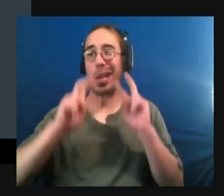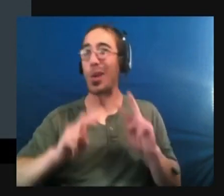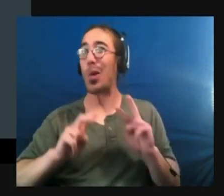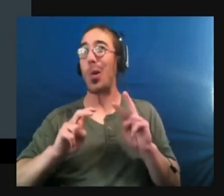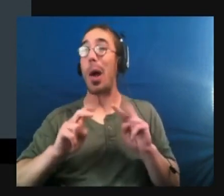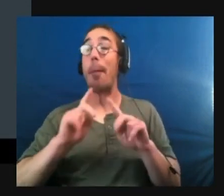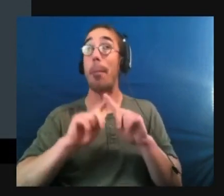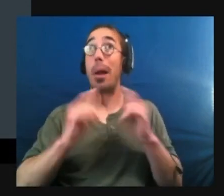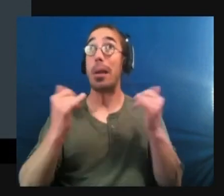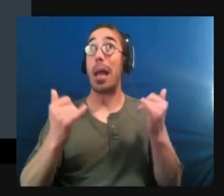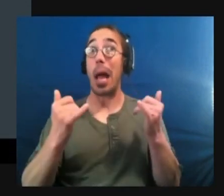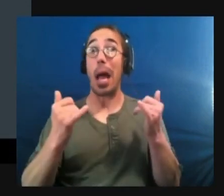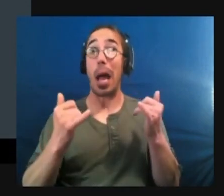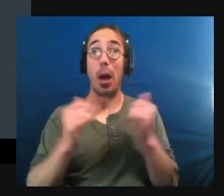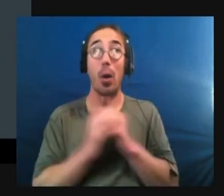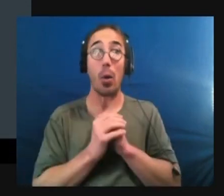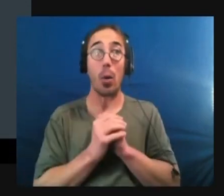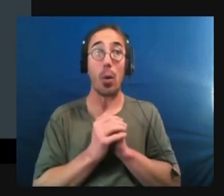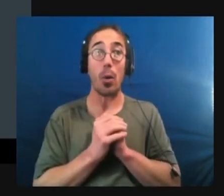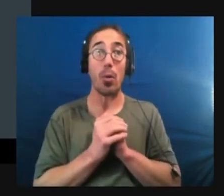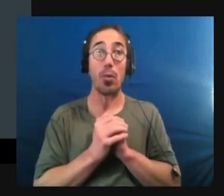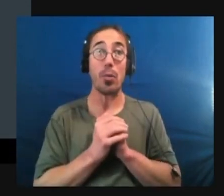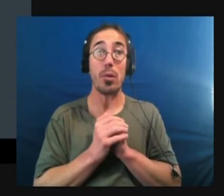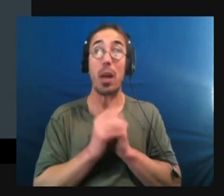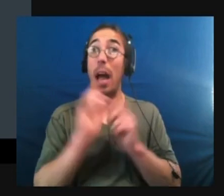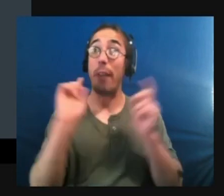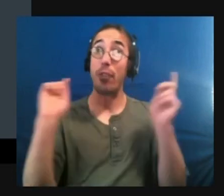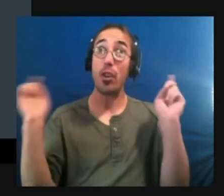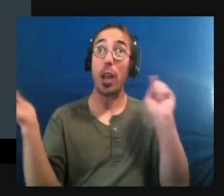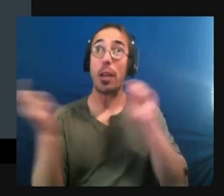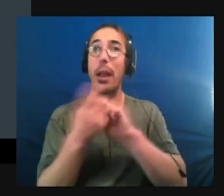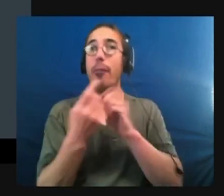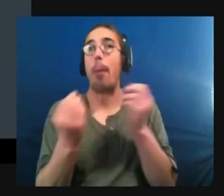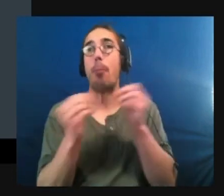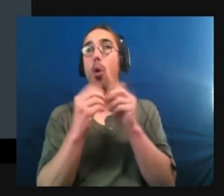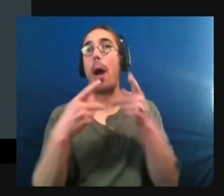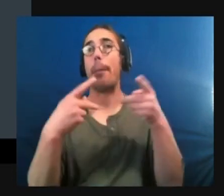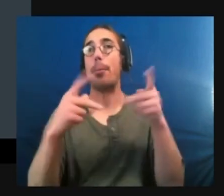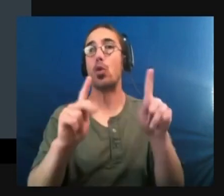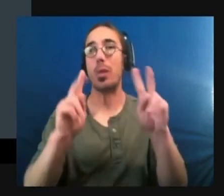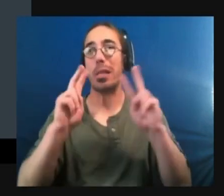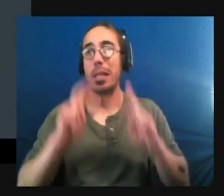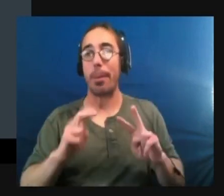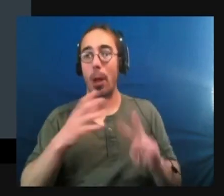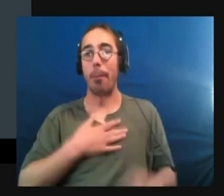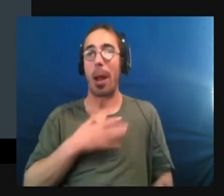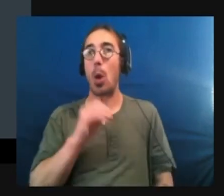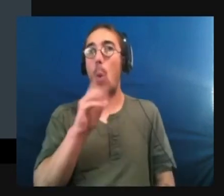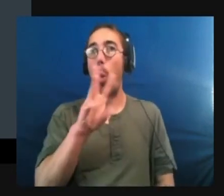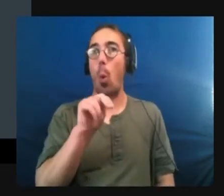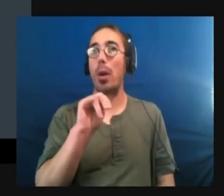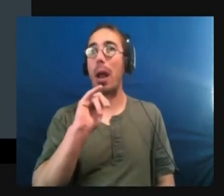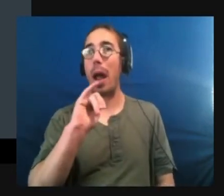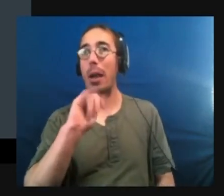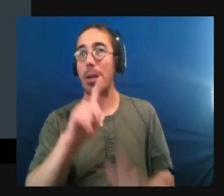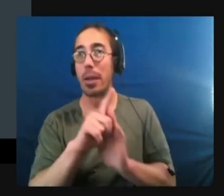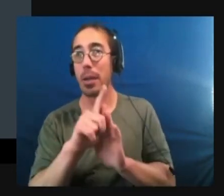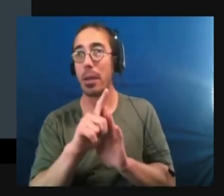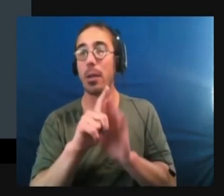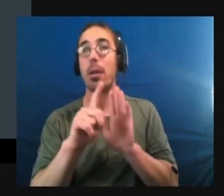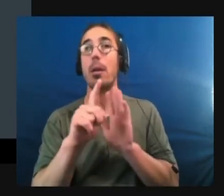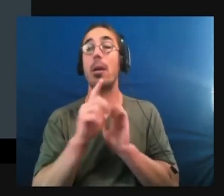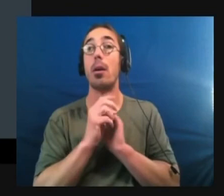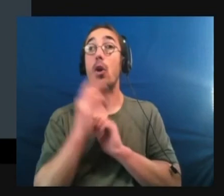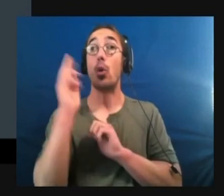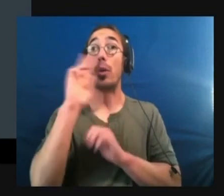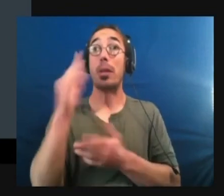Now my little zipper, I'm having more opportunities to explore my identity. The reason why I want to put this up there